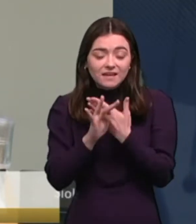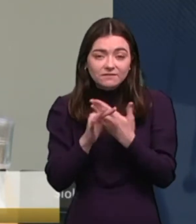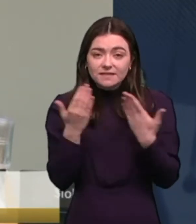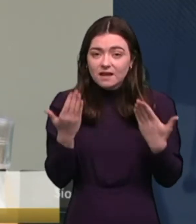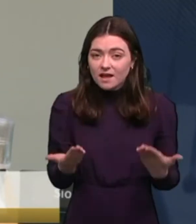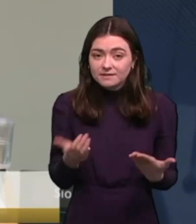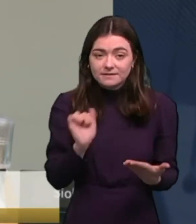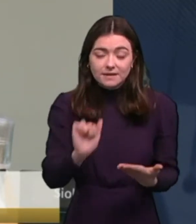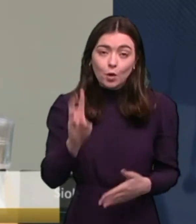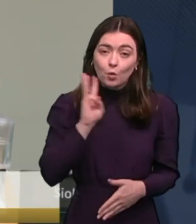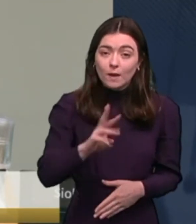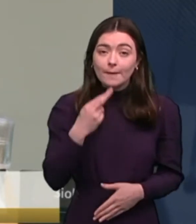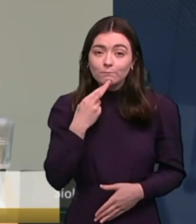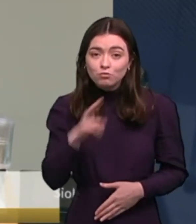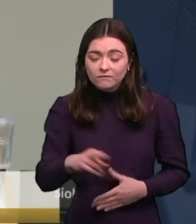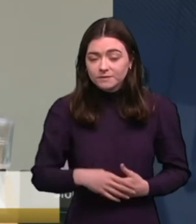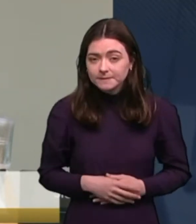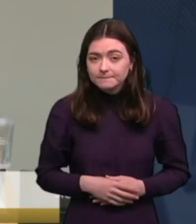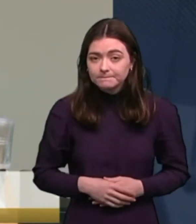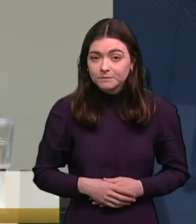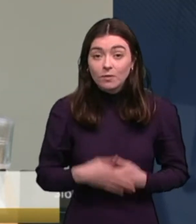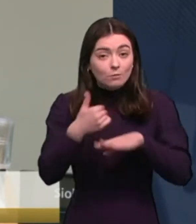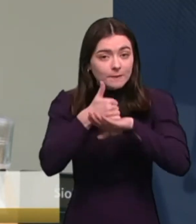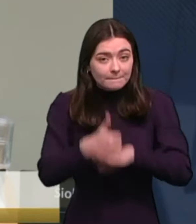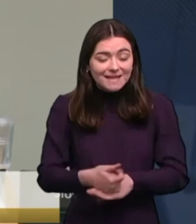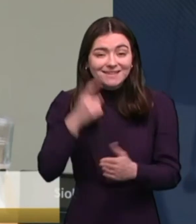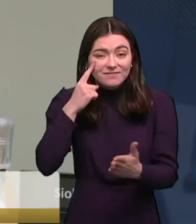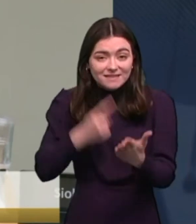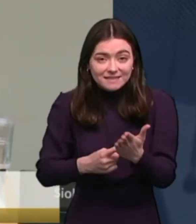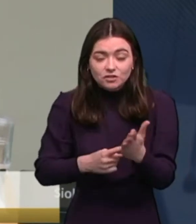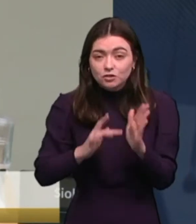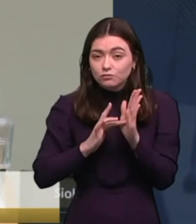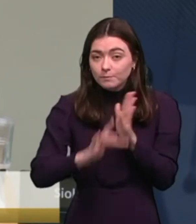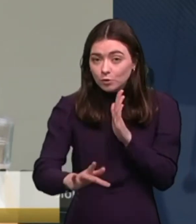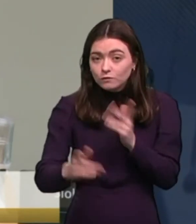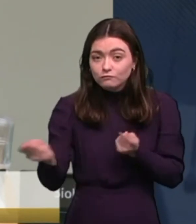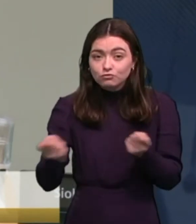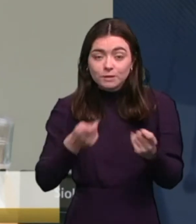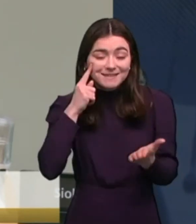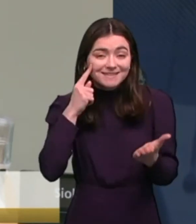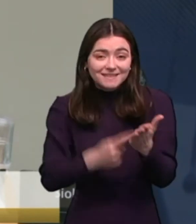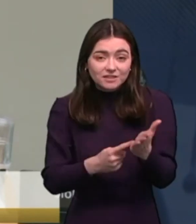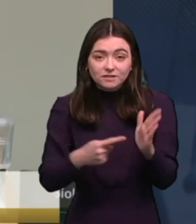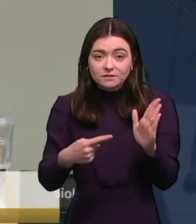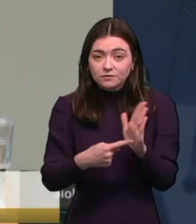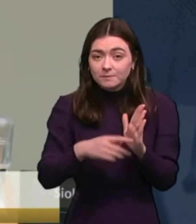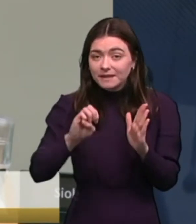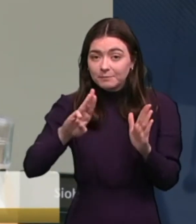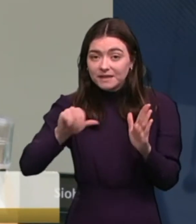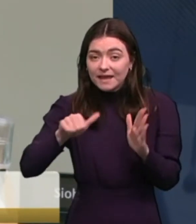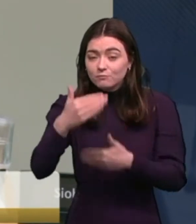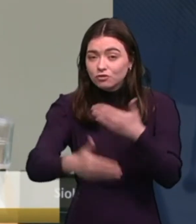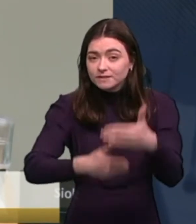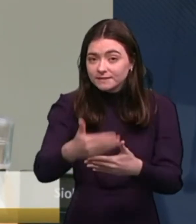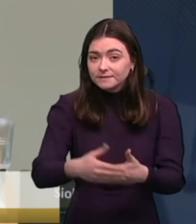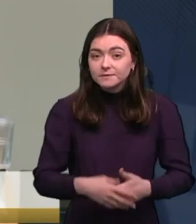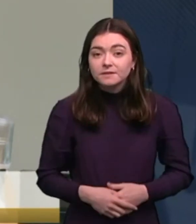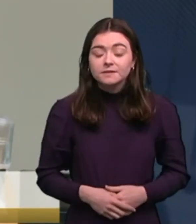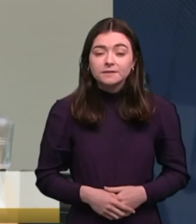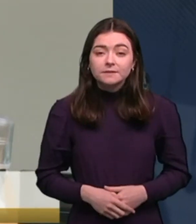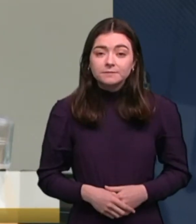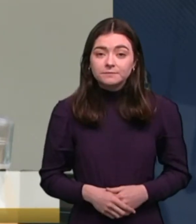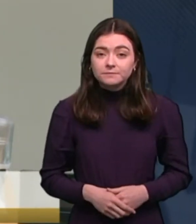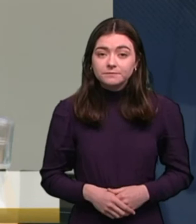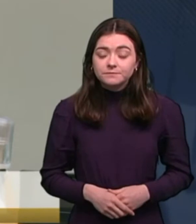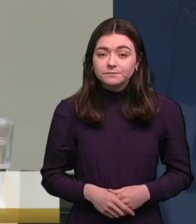for a person's will and preference. So that was the basis of the decision to remove treatment decisions from the EPA process. So